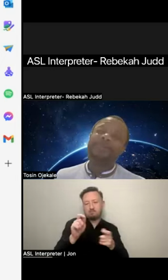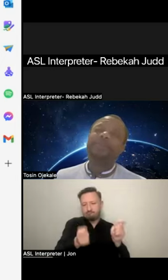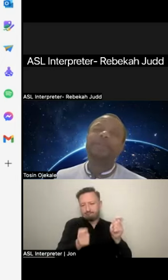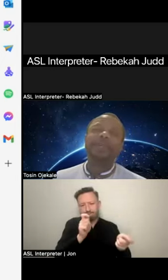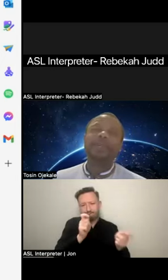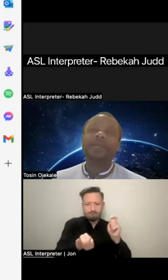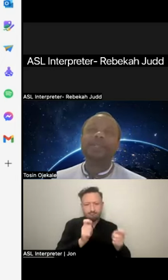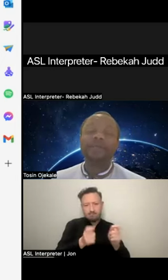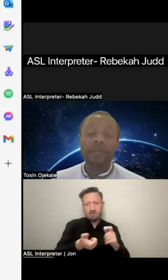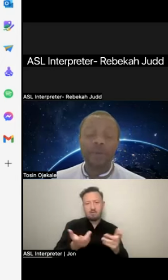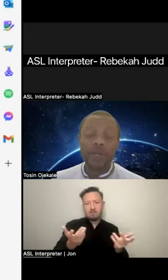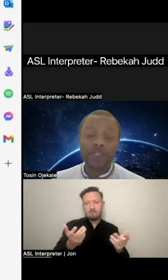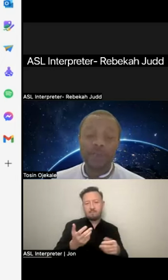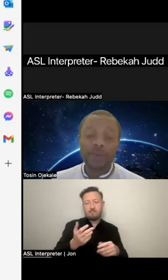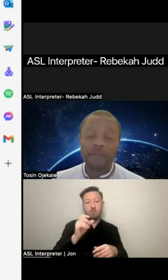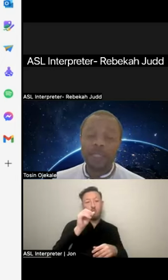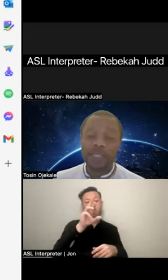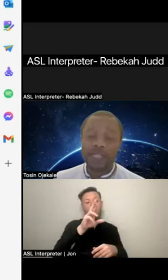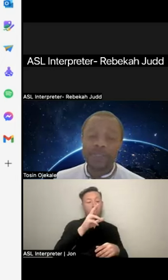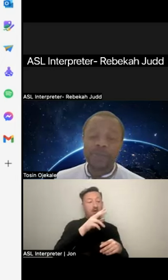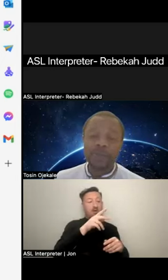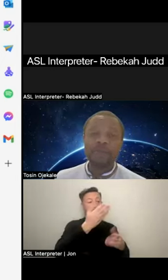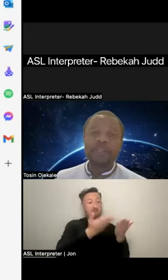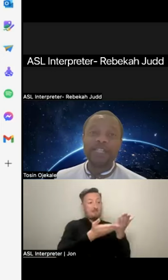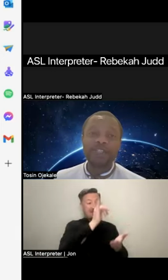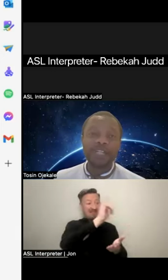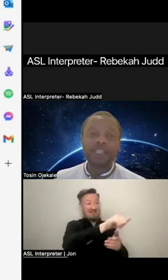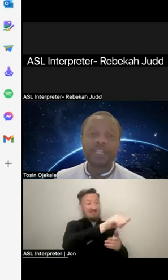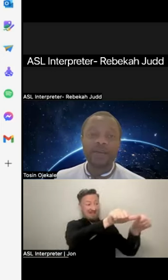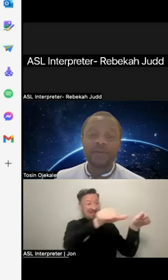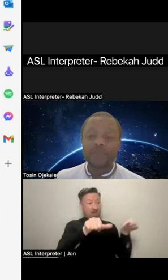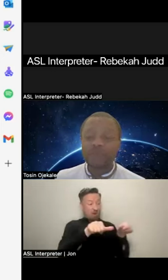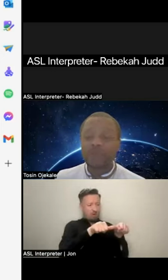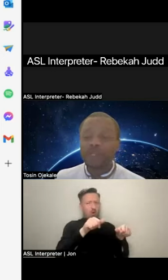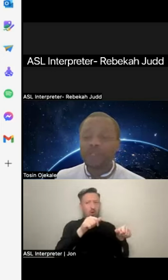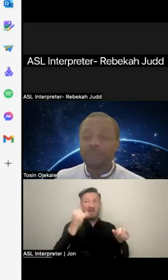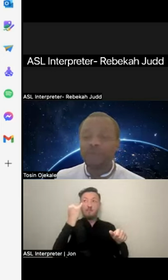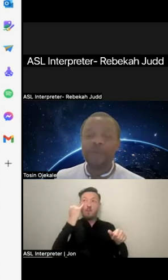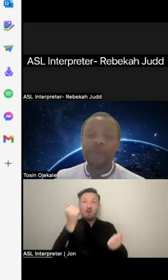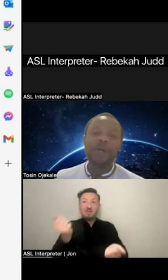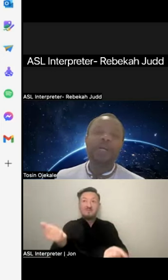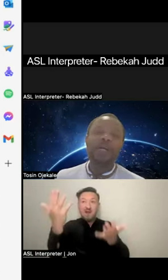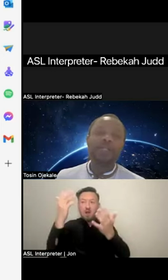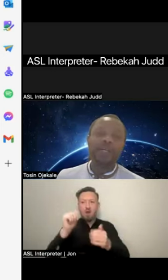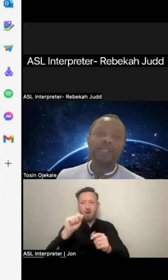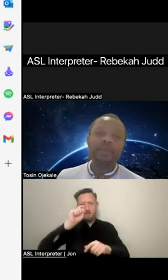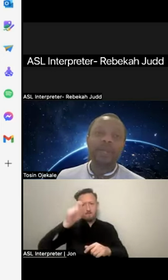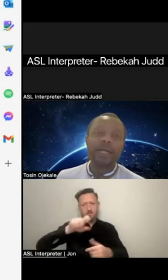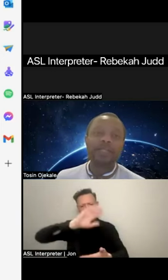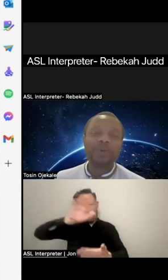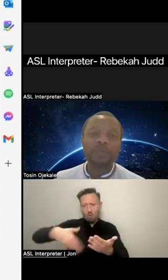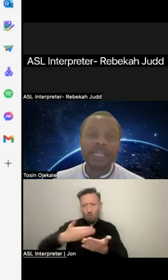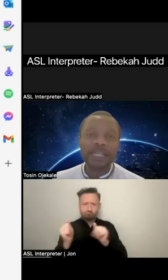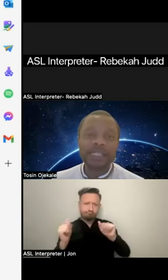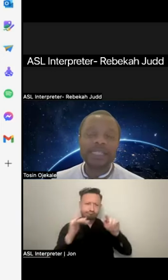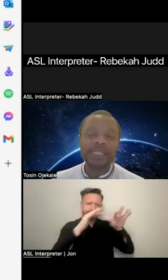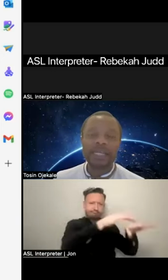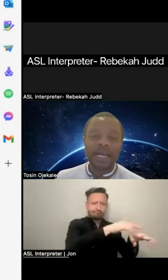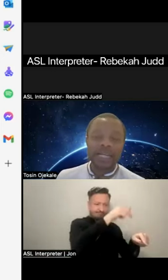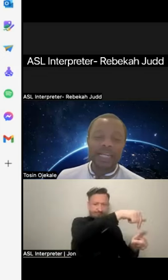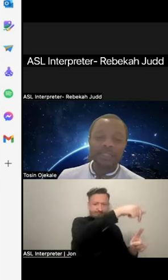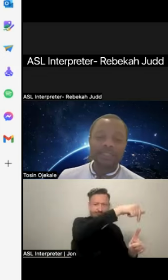fire safety location where everybody needs to go. So if it has changed and all of this, so you need to review your entire plan to update